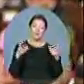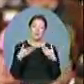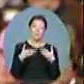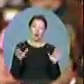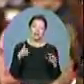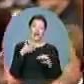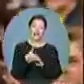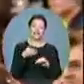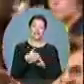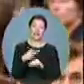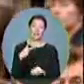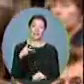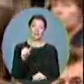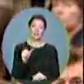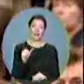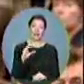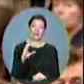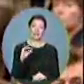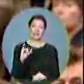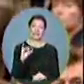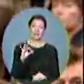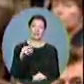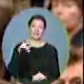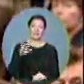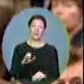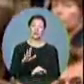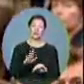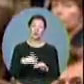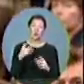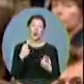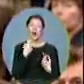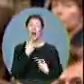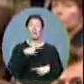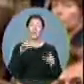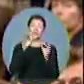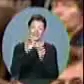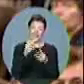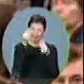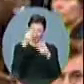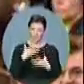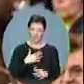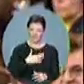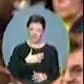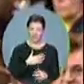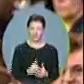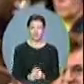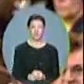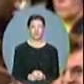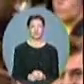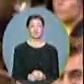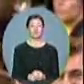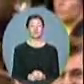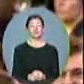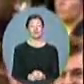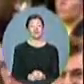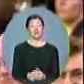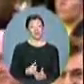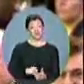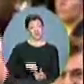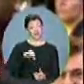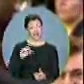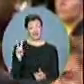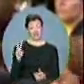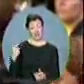Trade. Order. Well, Mr. Speaker, I'm very proud that the Prime Minister was in British Columbia last Friday, and he gave